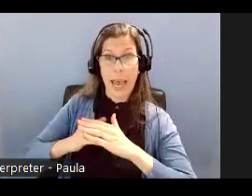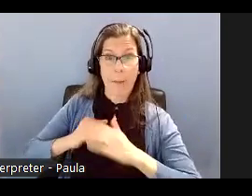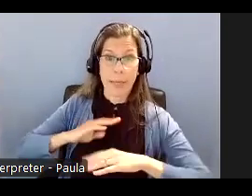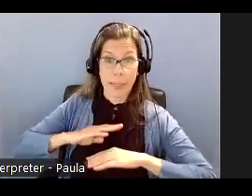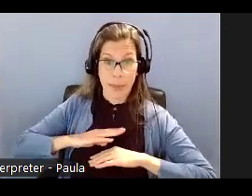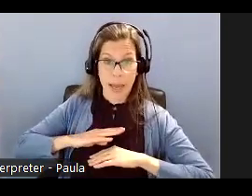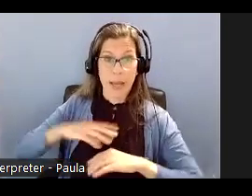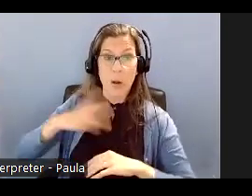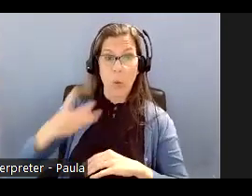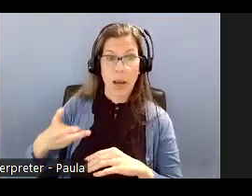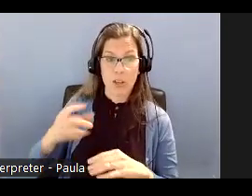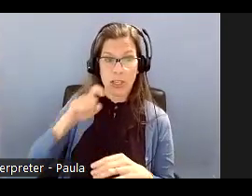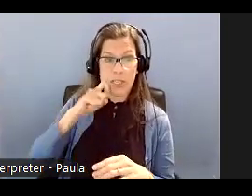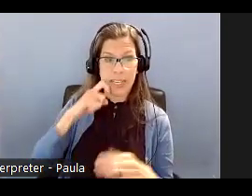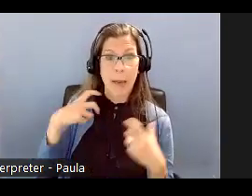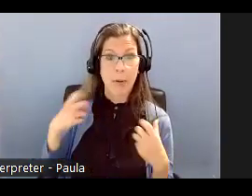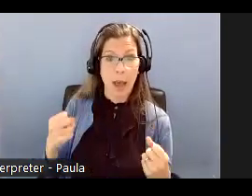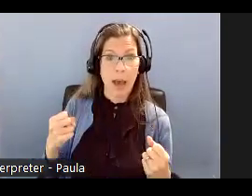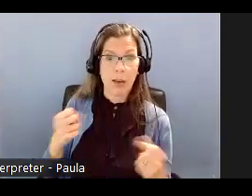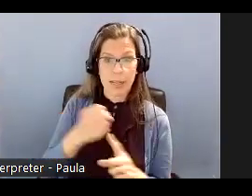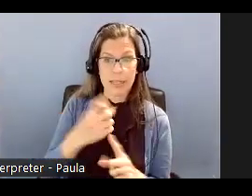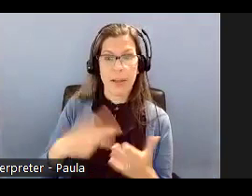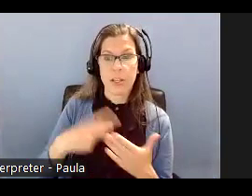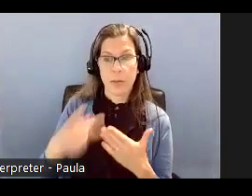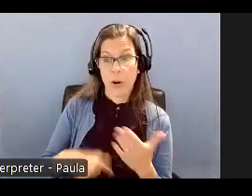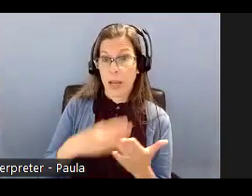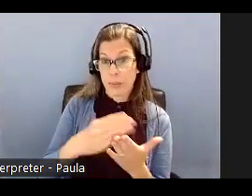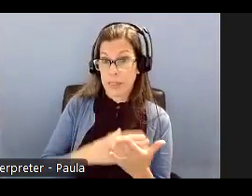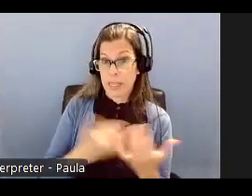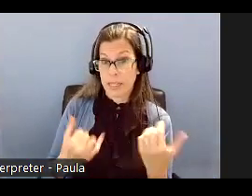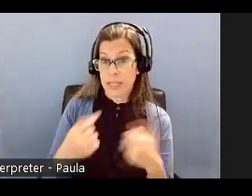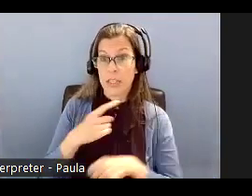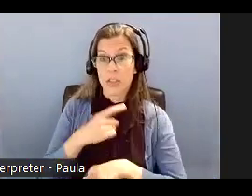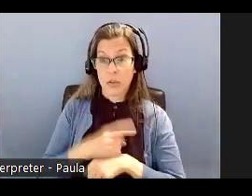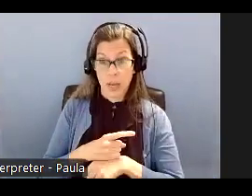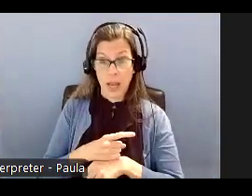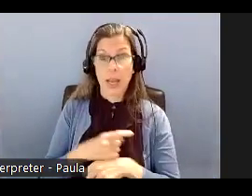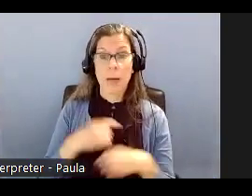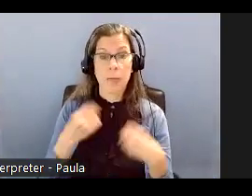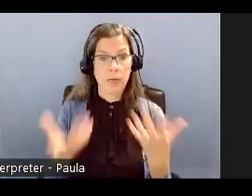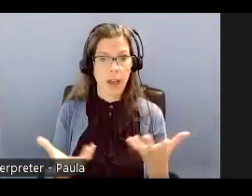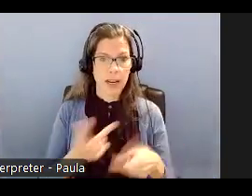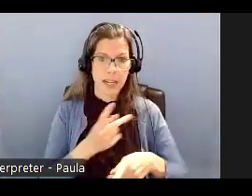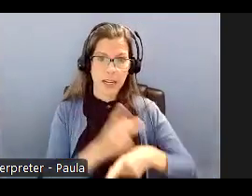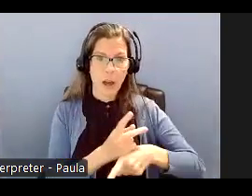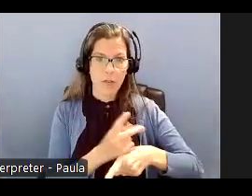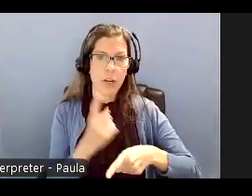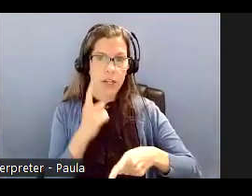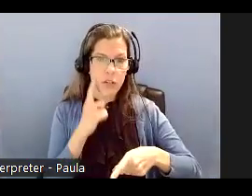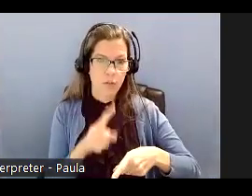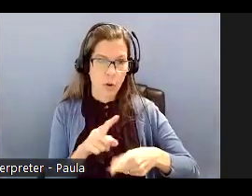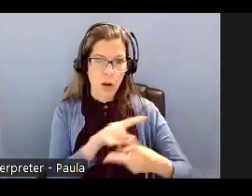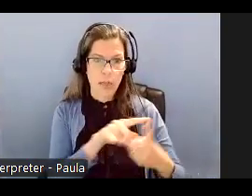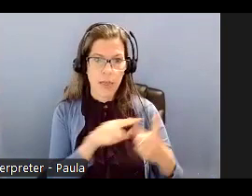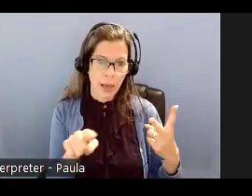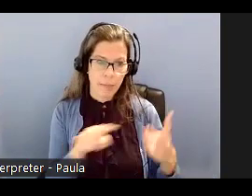Washington Apple Health expansion program that we've listed today would be providing coverage for them for both behavioral